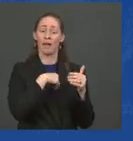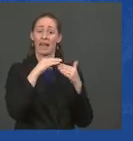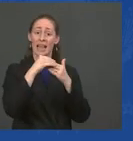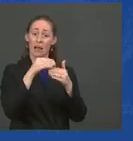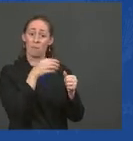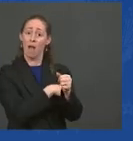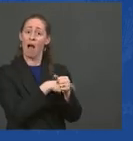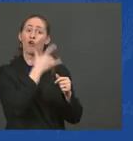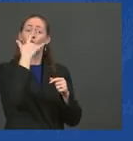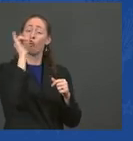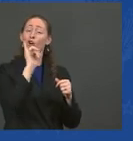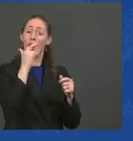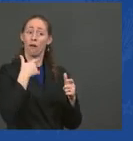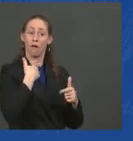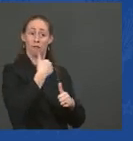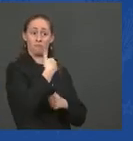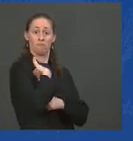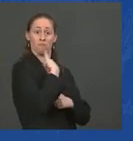our power.